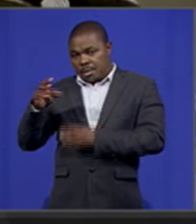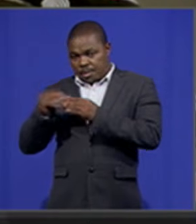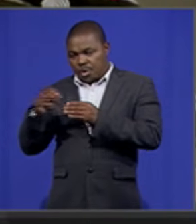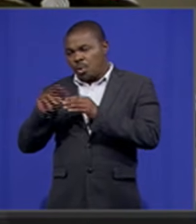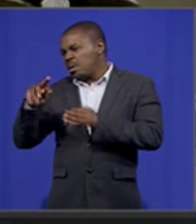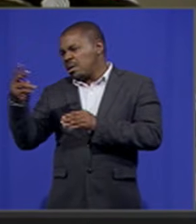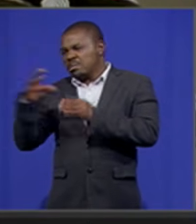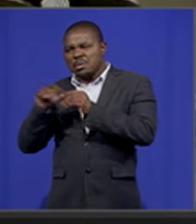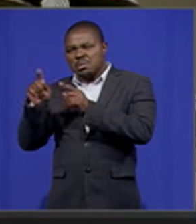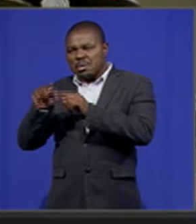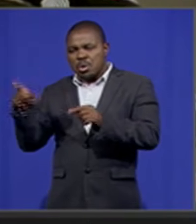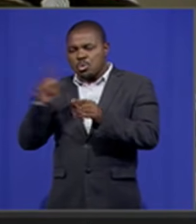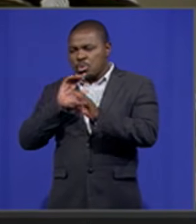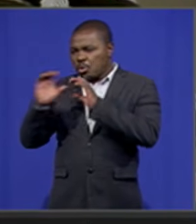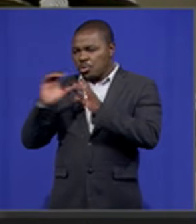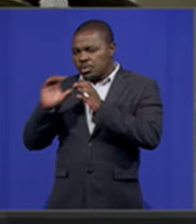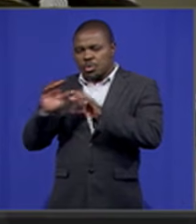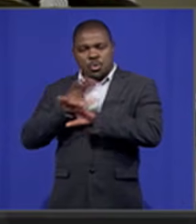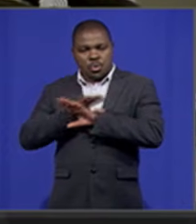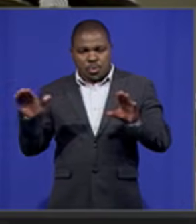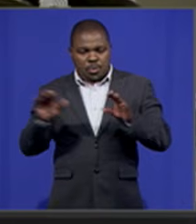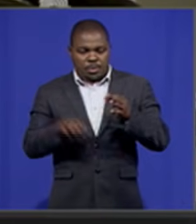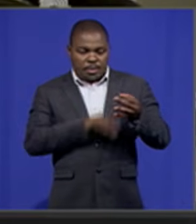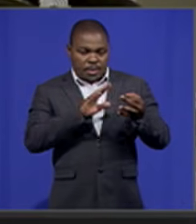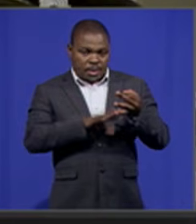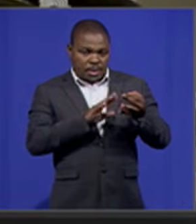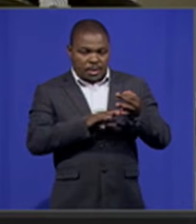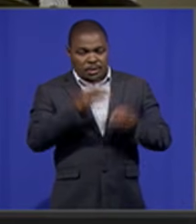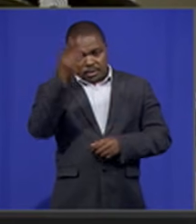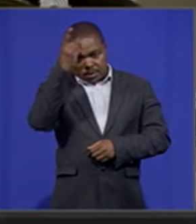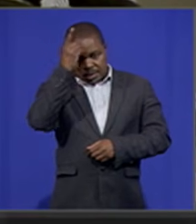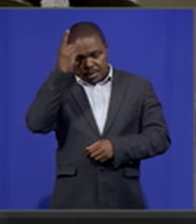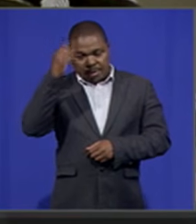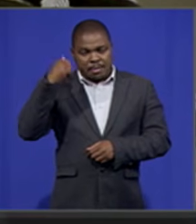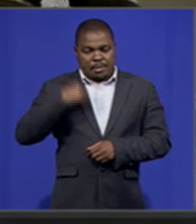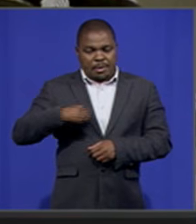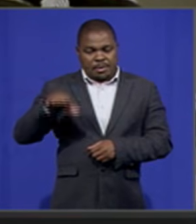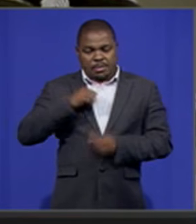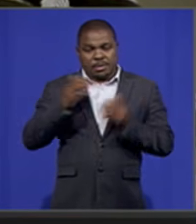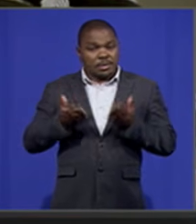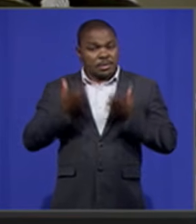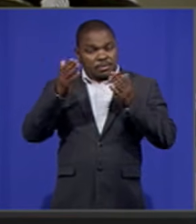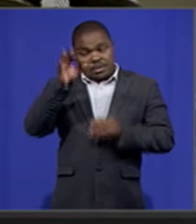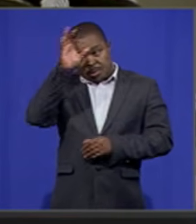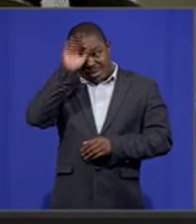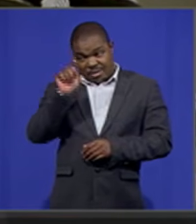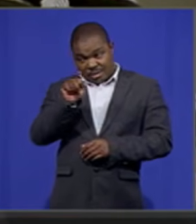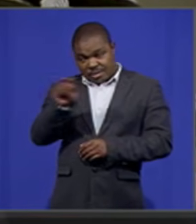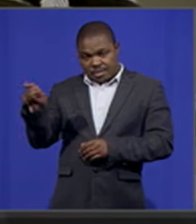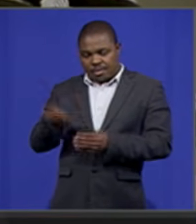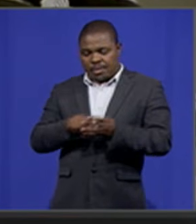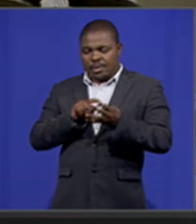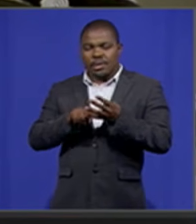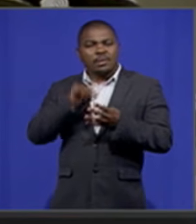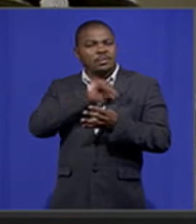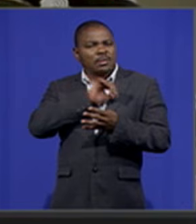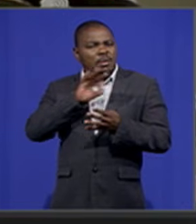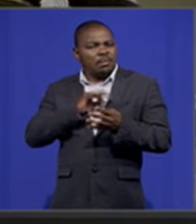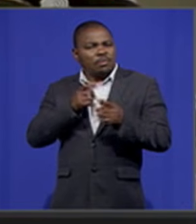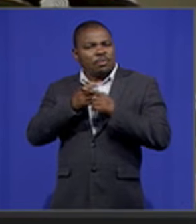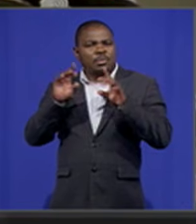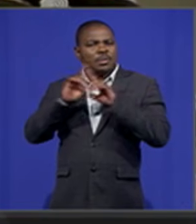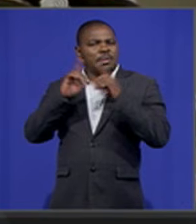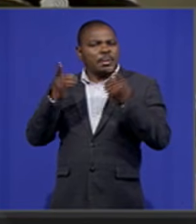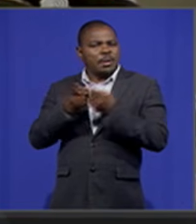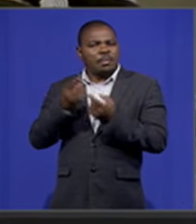other members, the members of the Durban Metro Police Services, employees of the